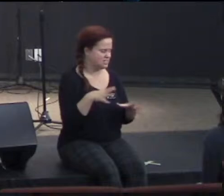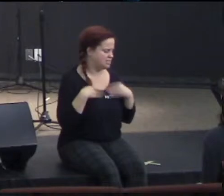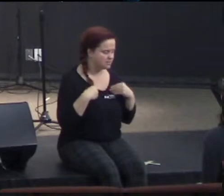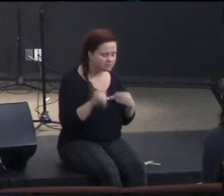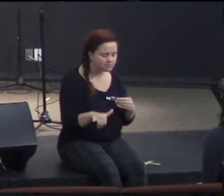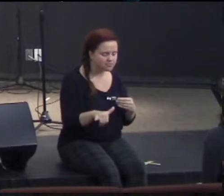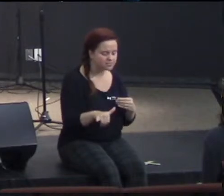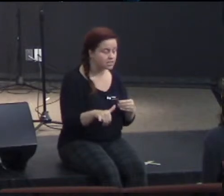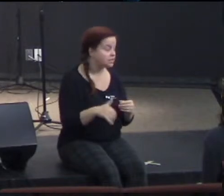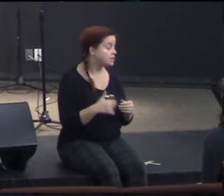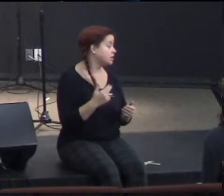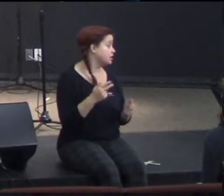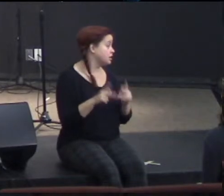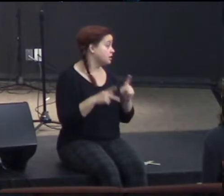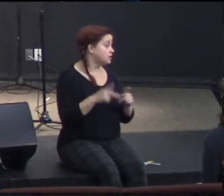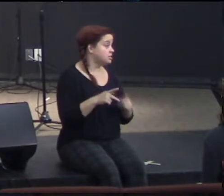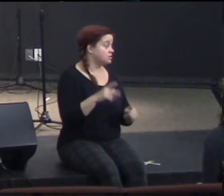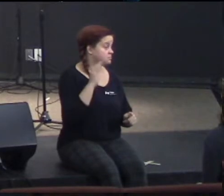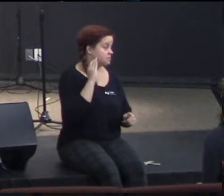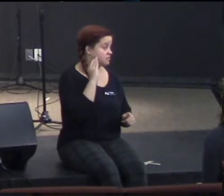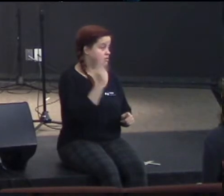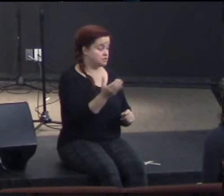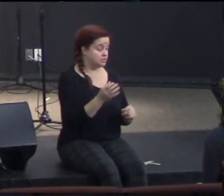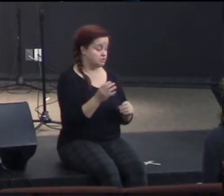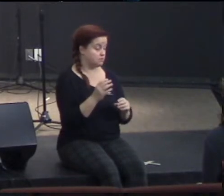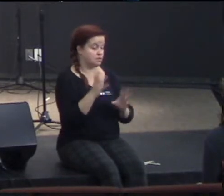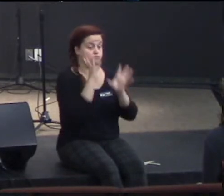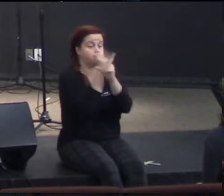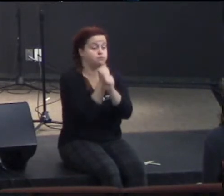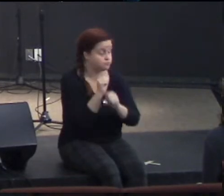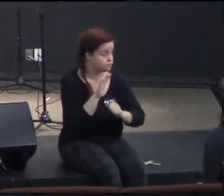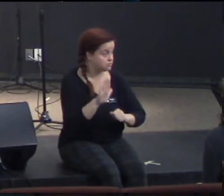way interested in your business, this is why.